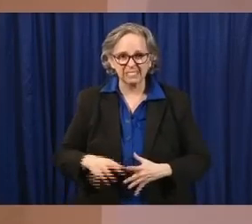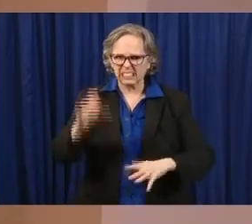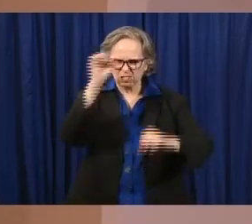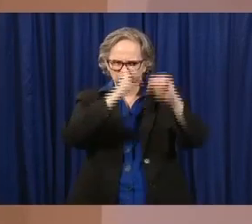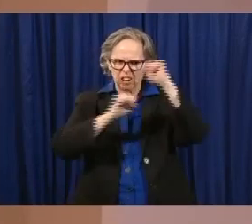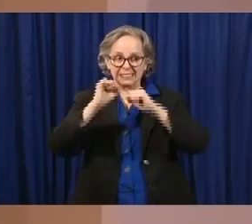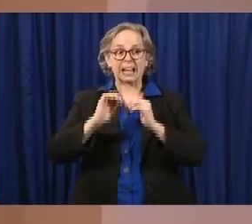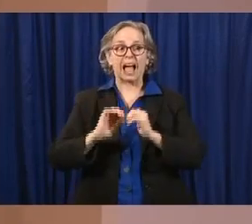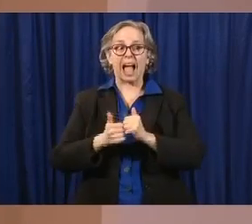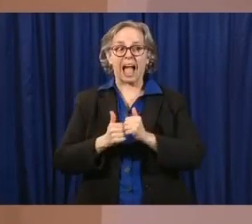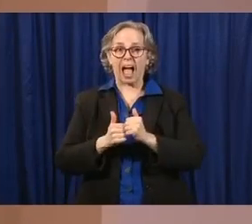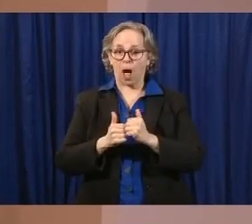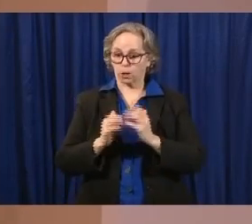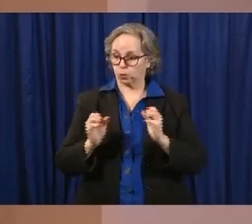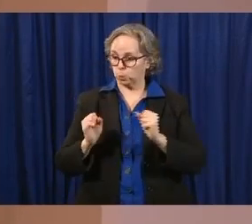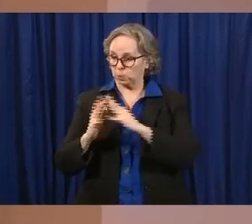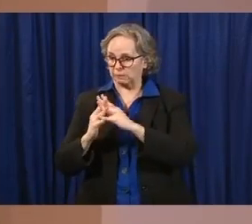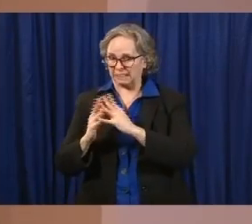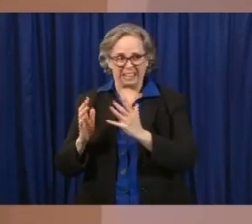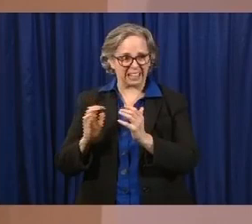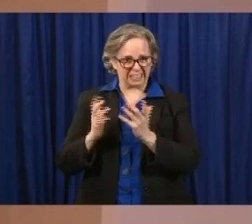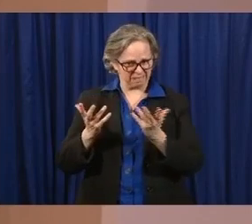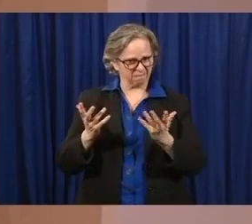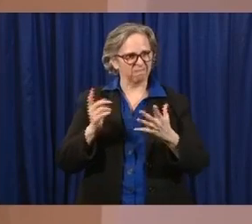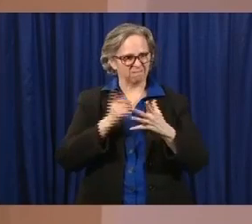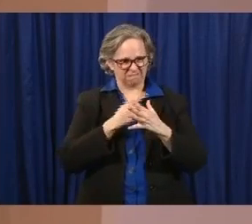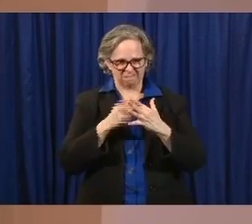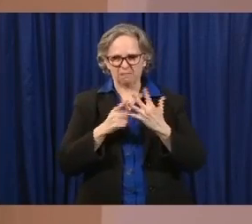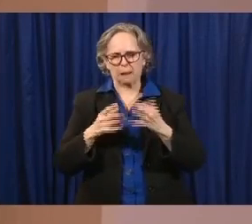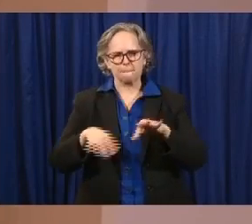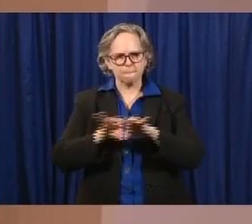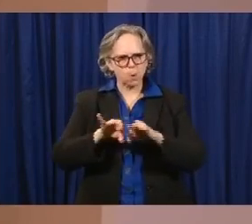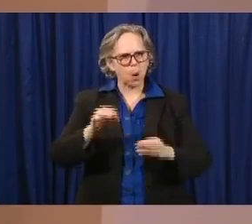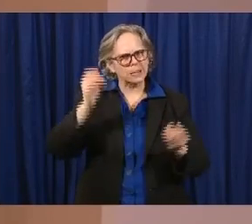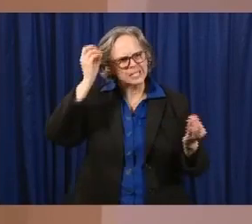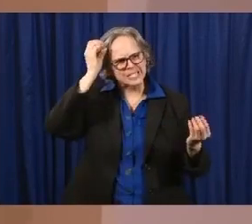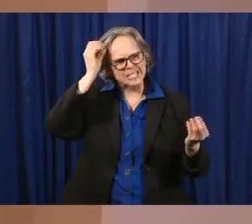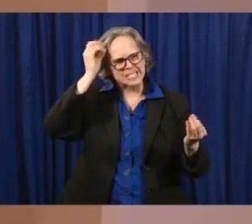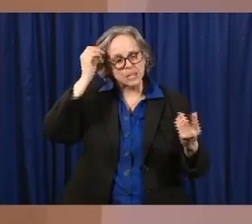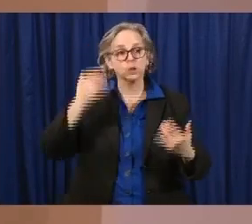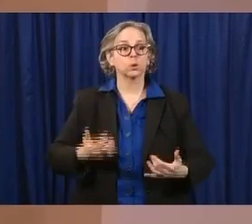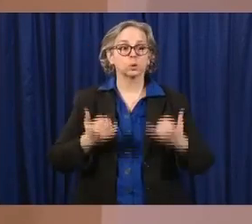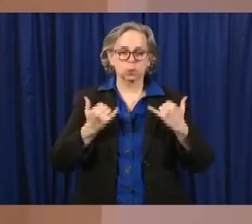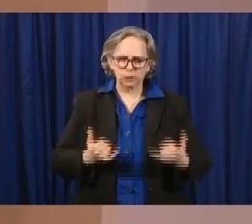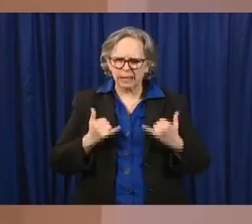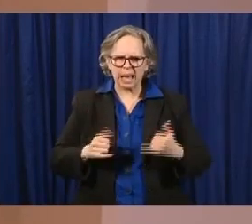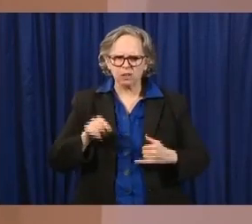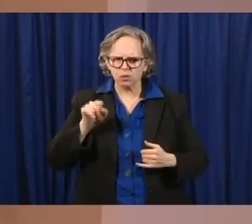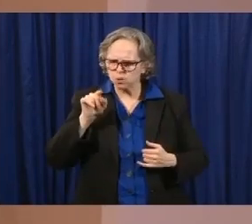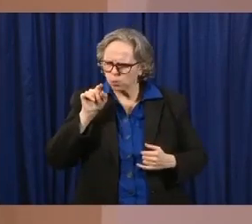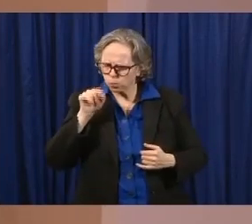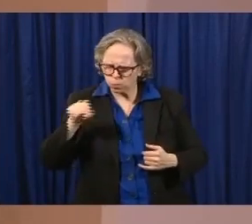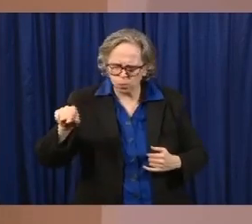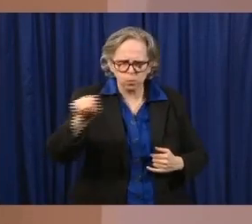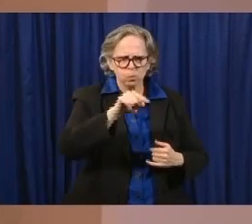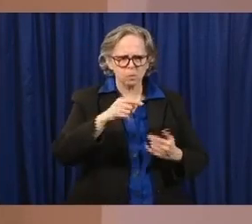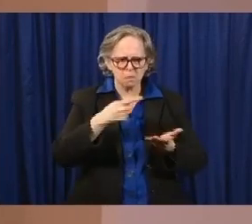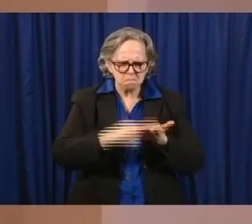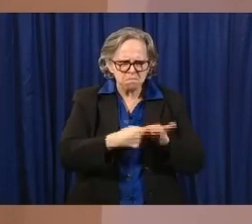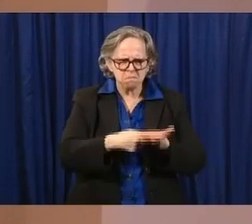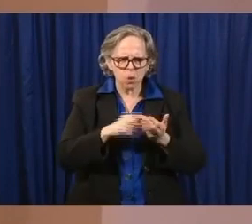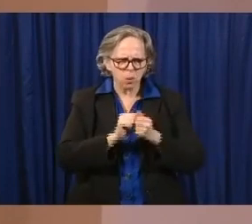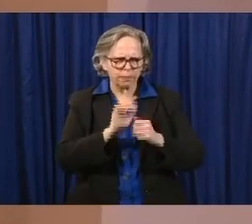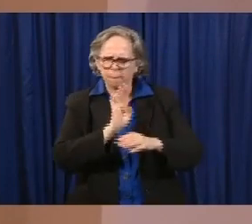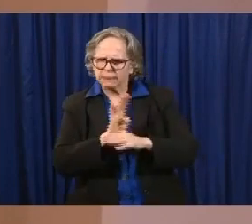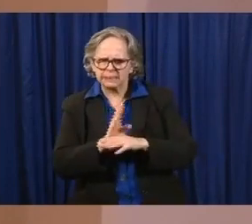to consider. And we were in this call today with many of those essential employers. And I will use